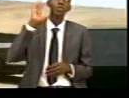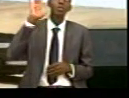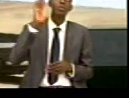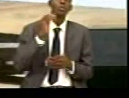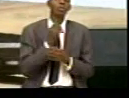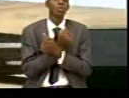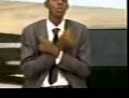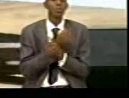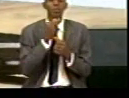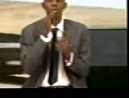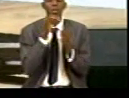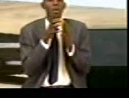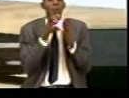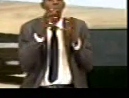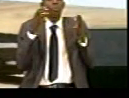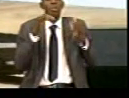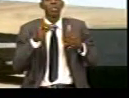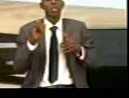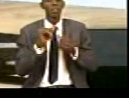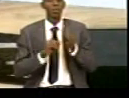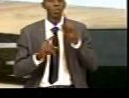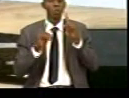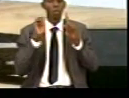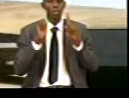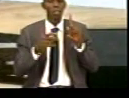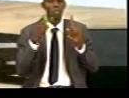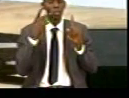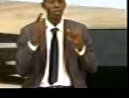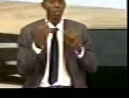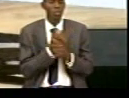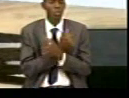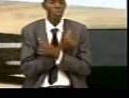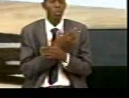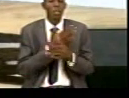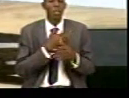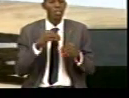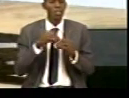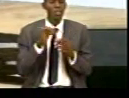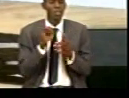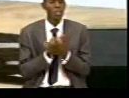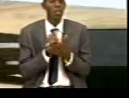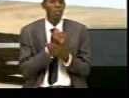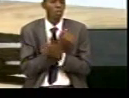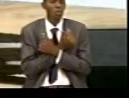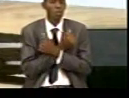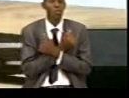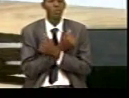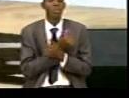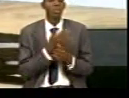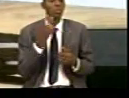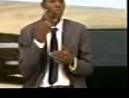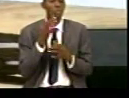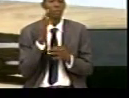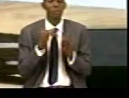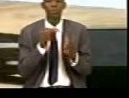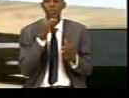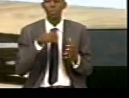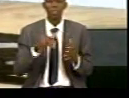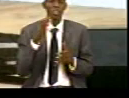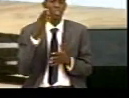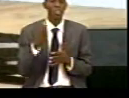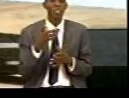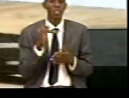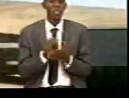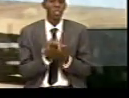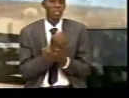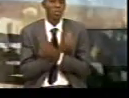abounding, and everybody can see that love. And I pray that love is not there yet this morning, that love will penetrate